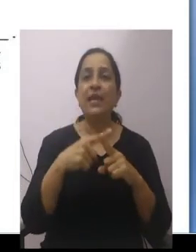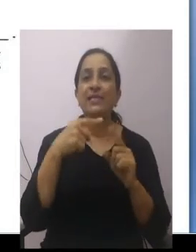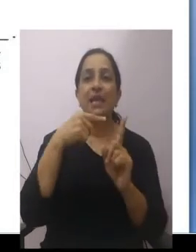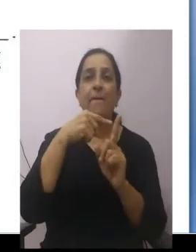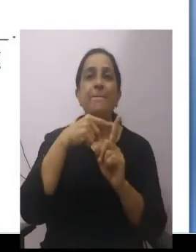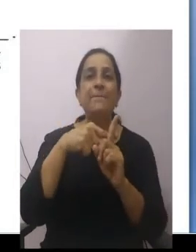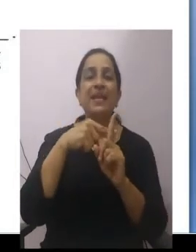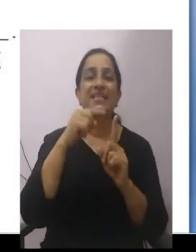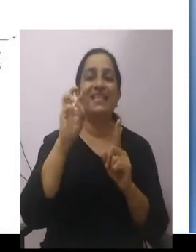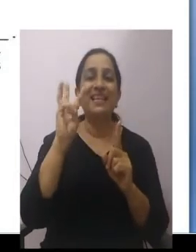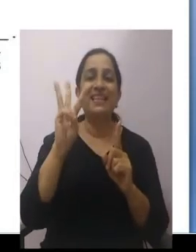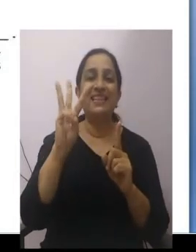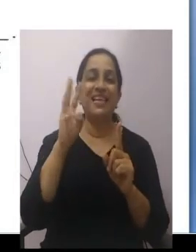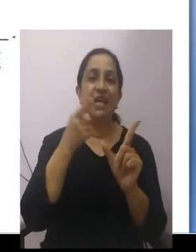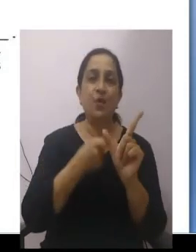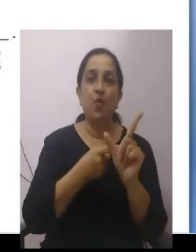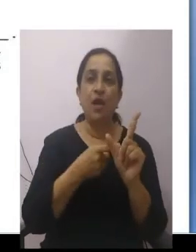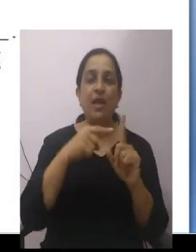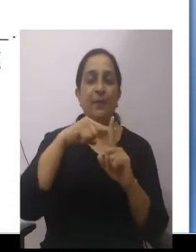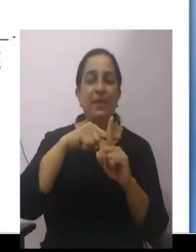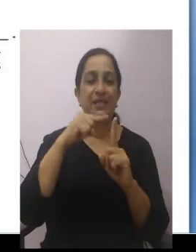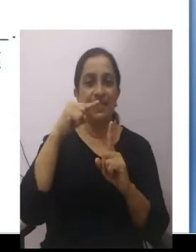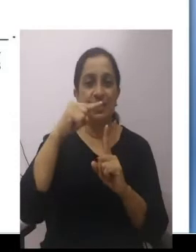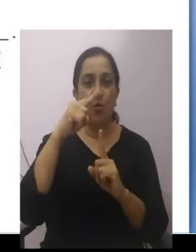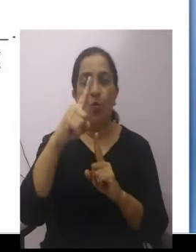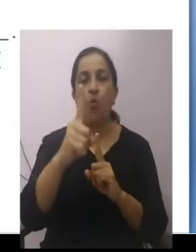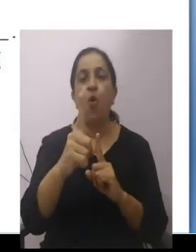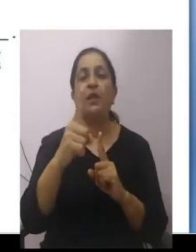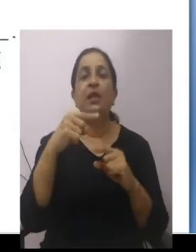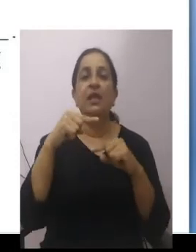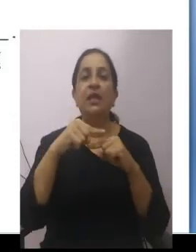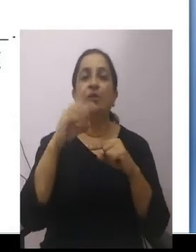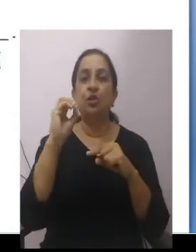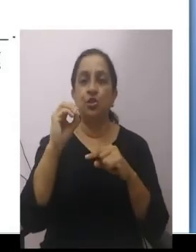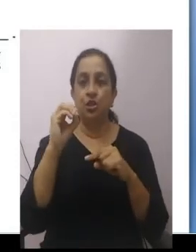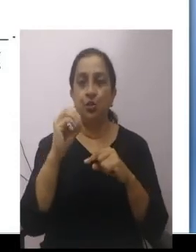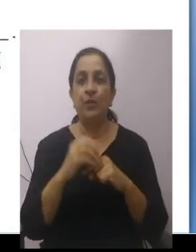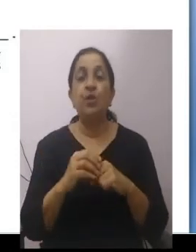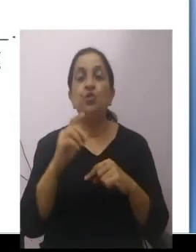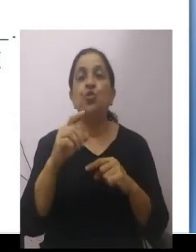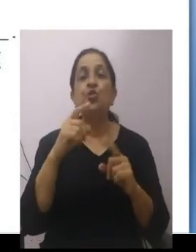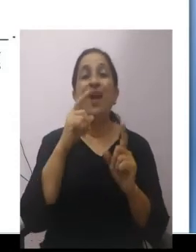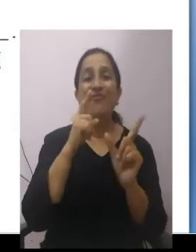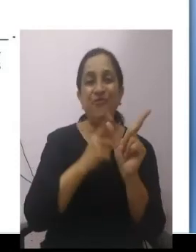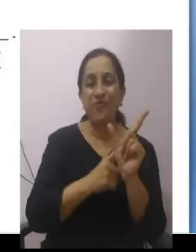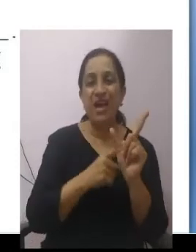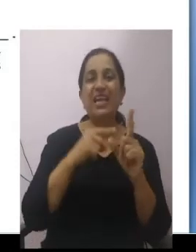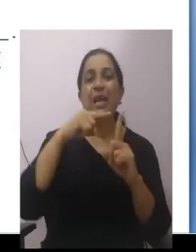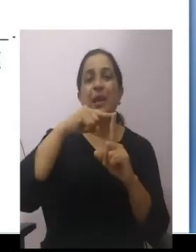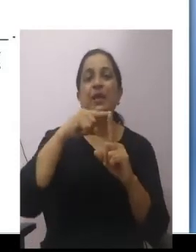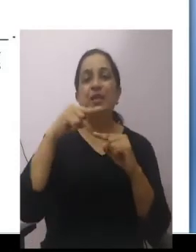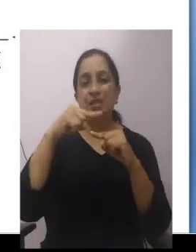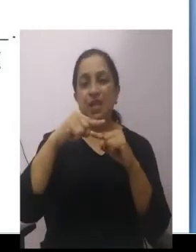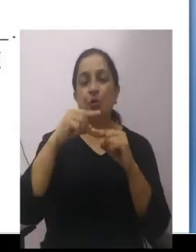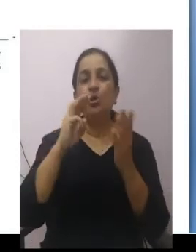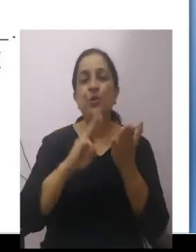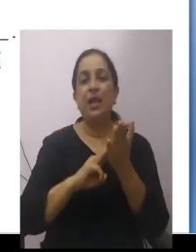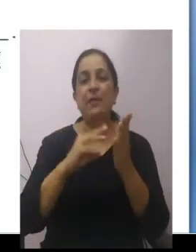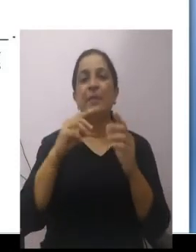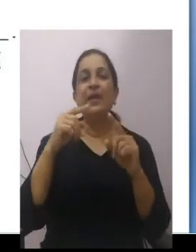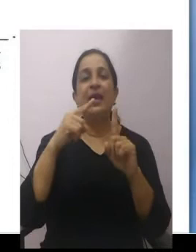equal to 0. You can put it as standard equation, y is equal to mx plus 3. Standard